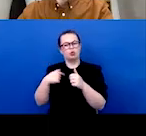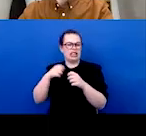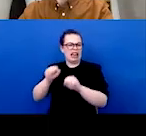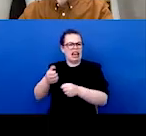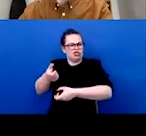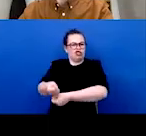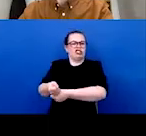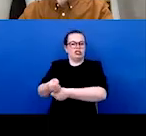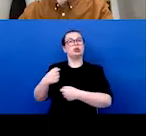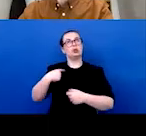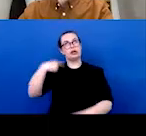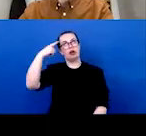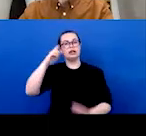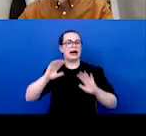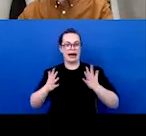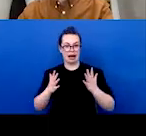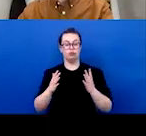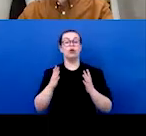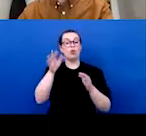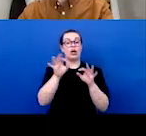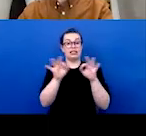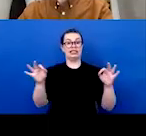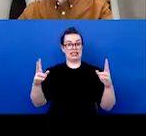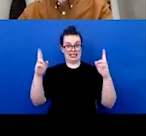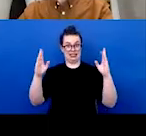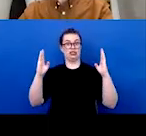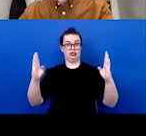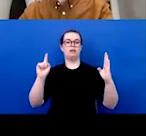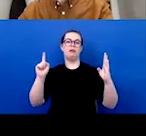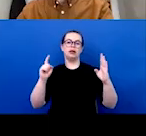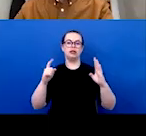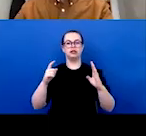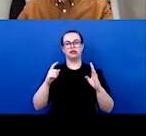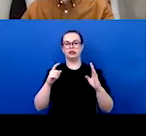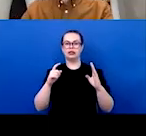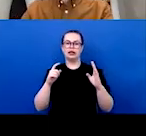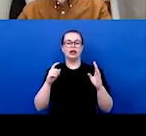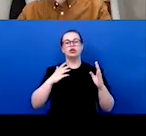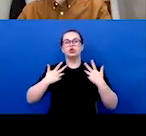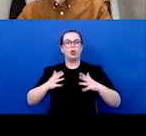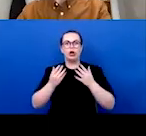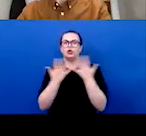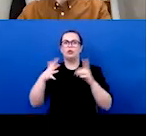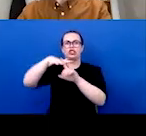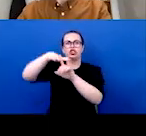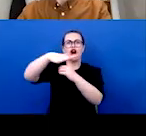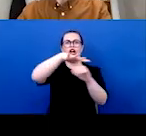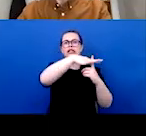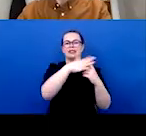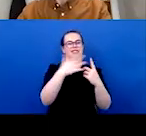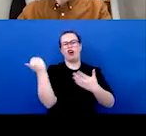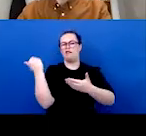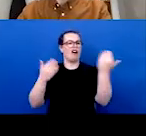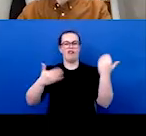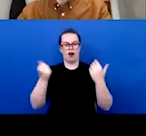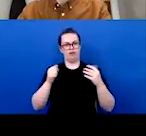full sentences or discourse. Second, find ways of minimizing the role of stored